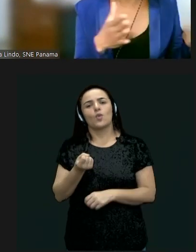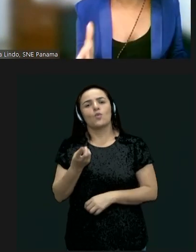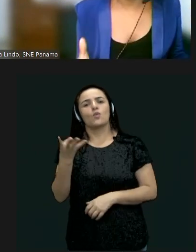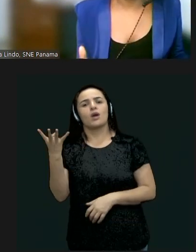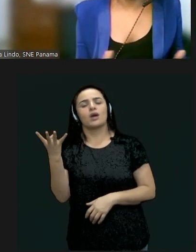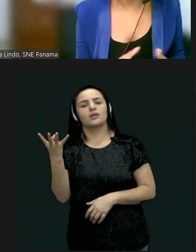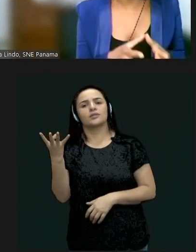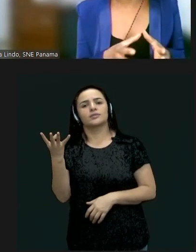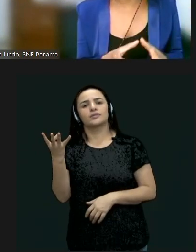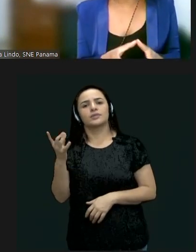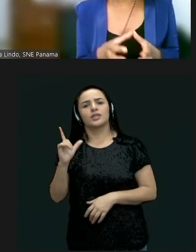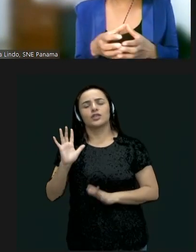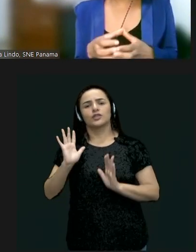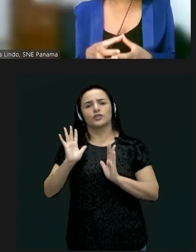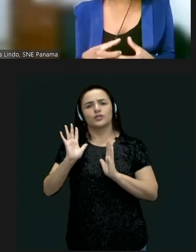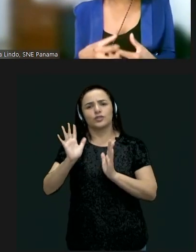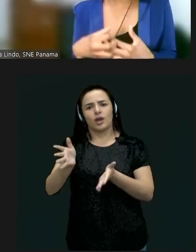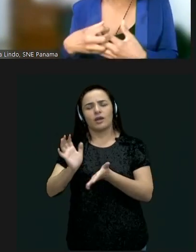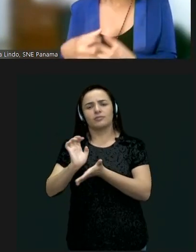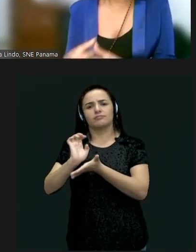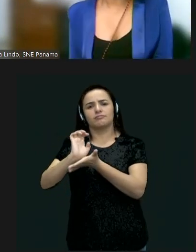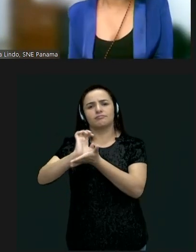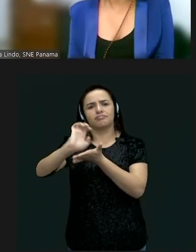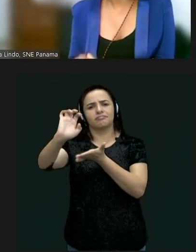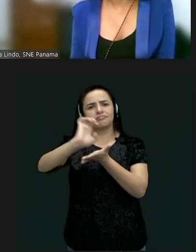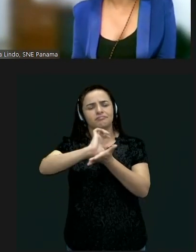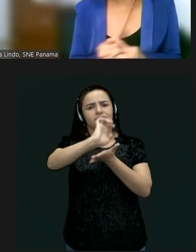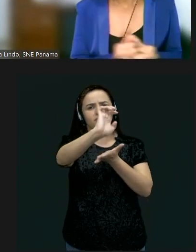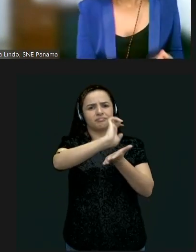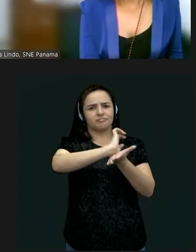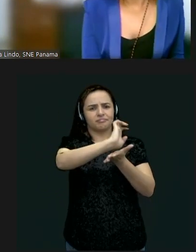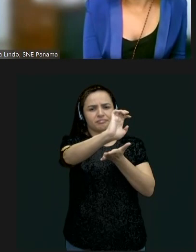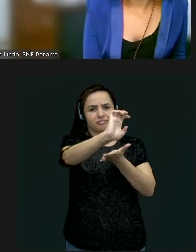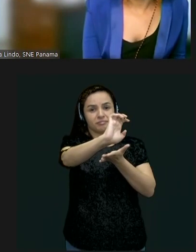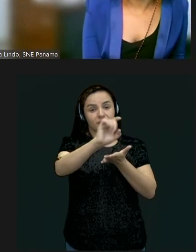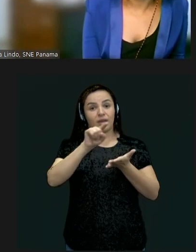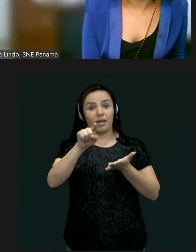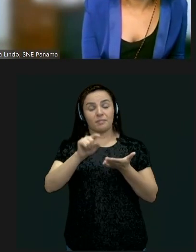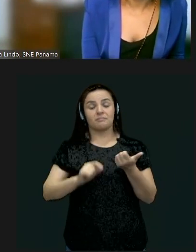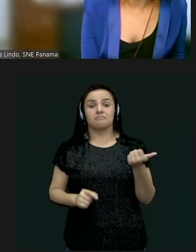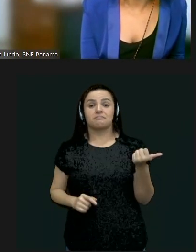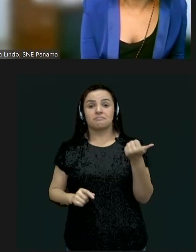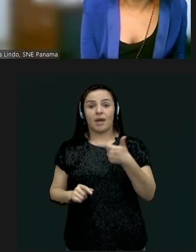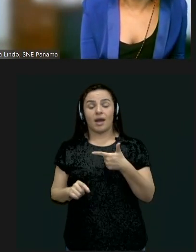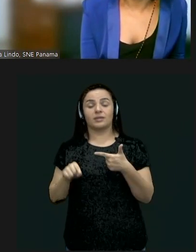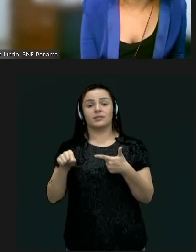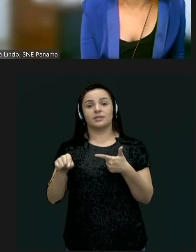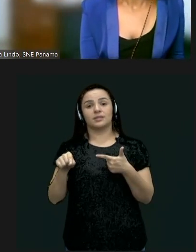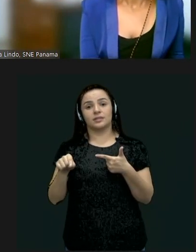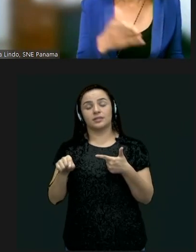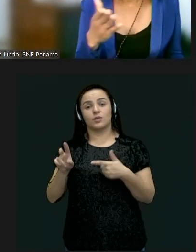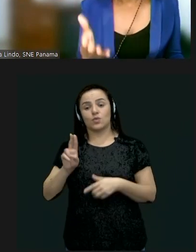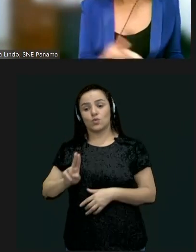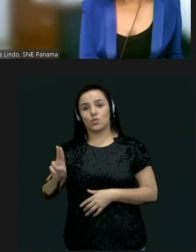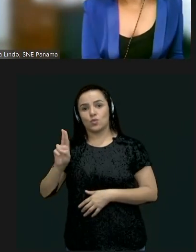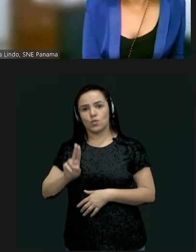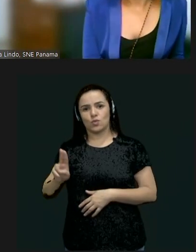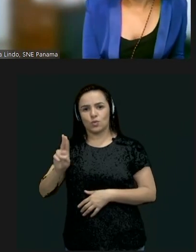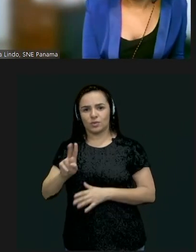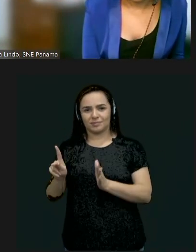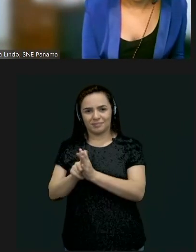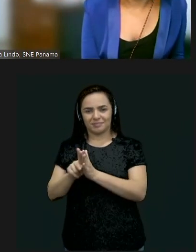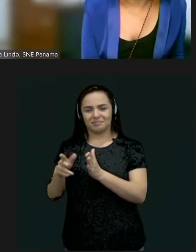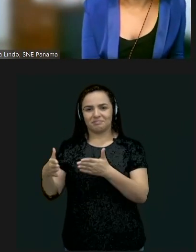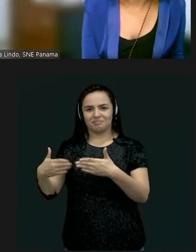and vessels that pass through the Panama Canal is higher than the amount of fuels that we use for